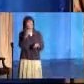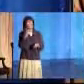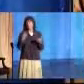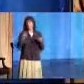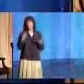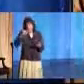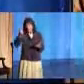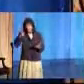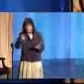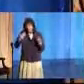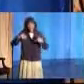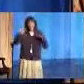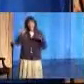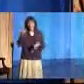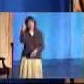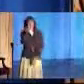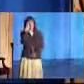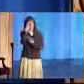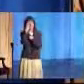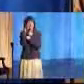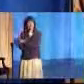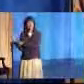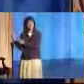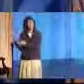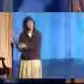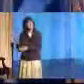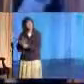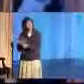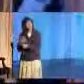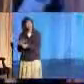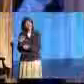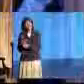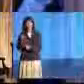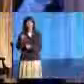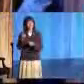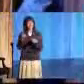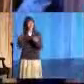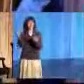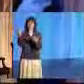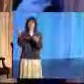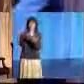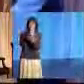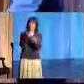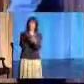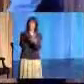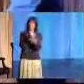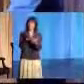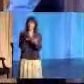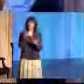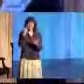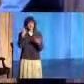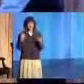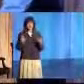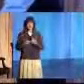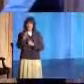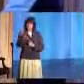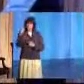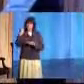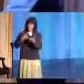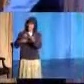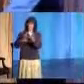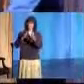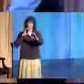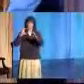up, because it's not how it is. So especially when we deal with the topics like we are dealing with, communication and speaking and